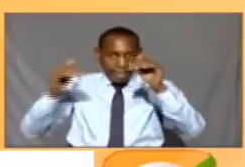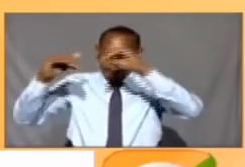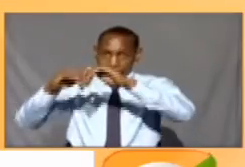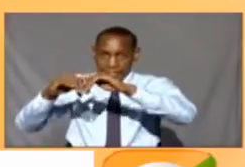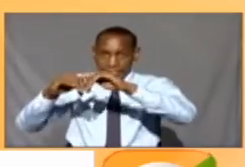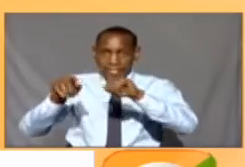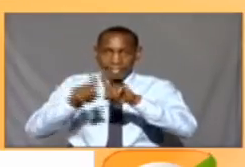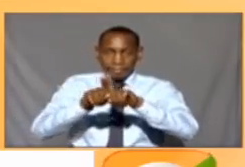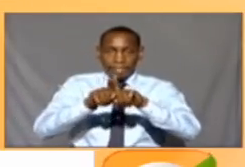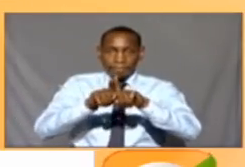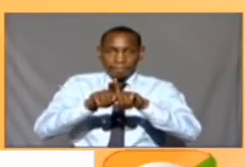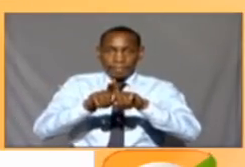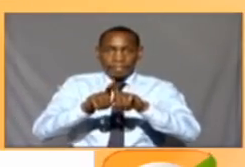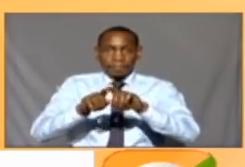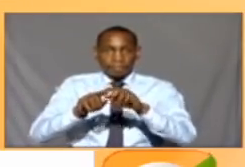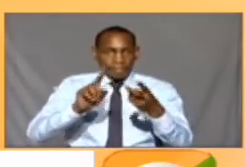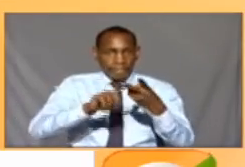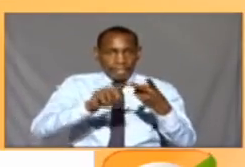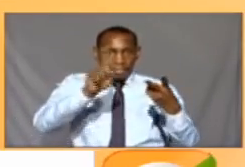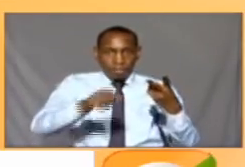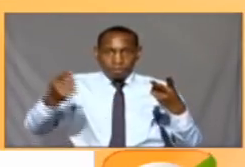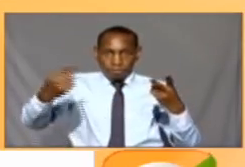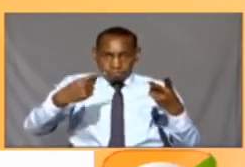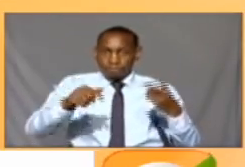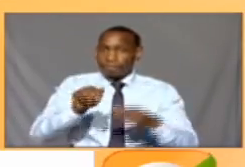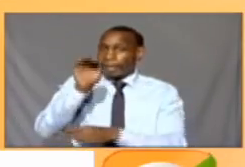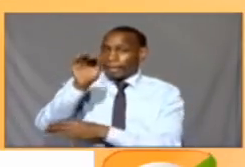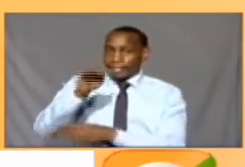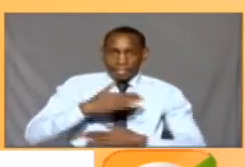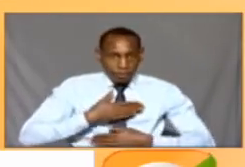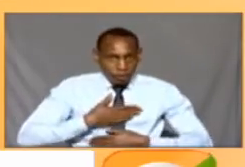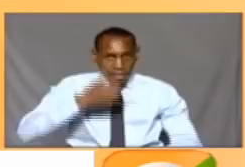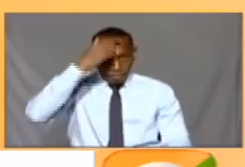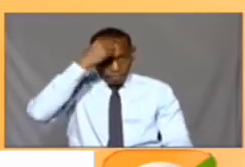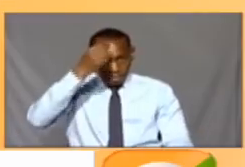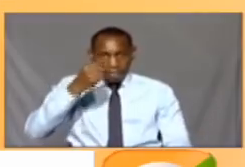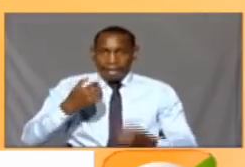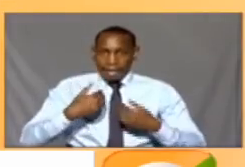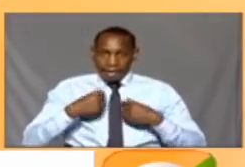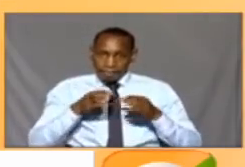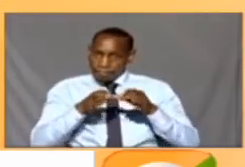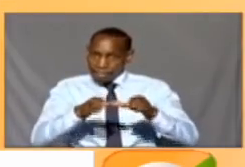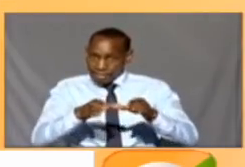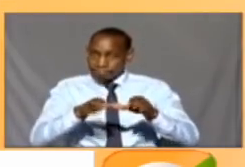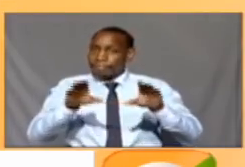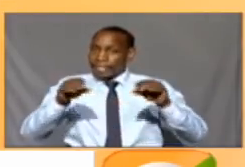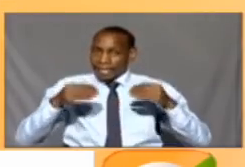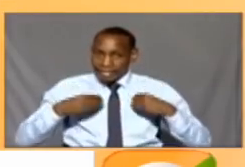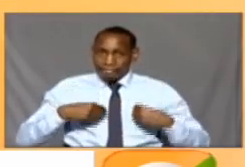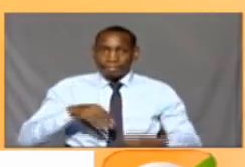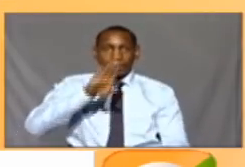And Roba, all the way from Moyale, this is via SMS, is asking, Honorable Wetangula seems to be under pressure to embrace the